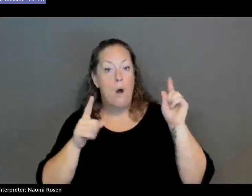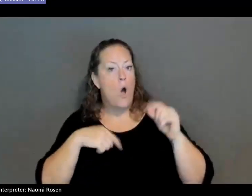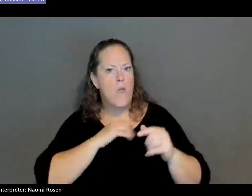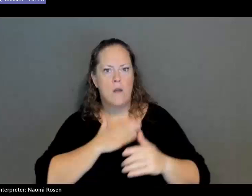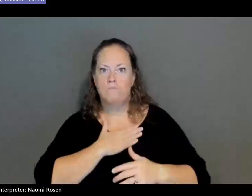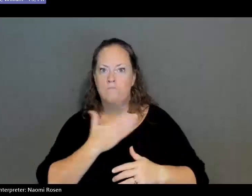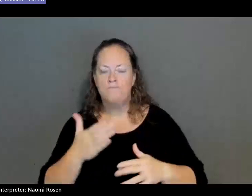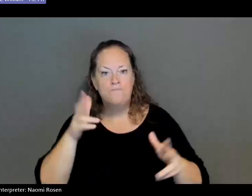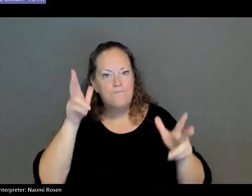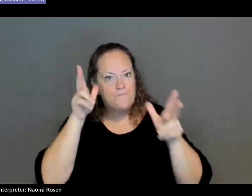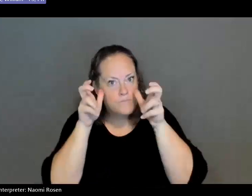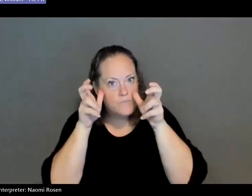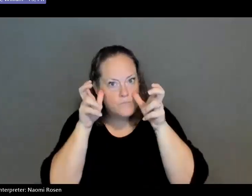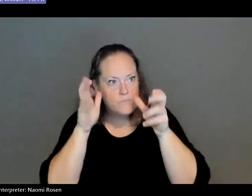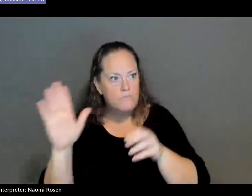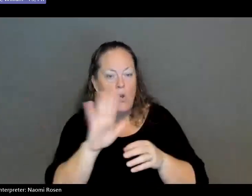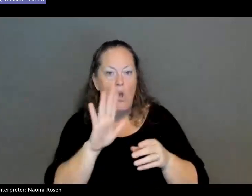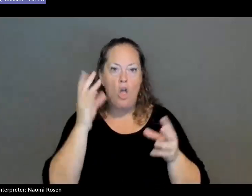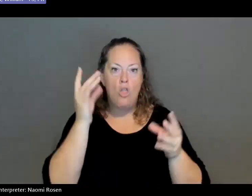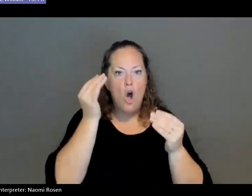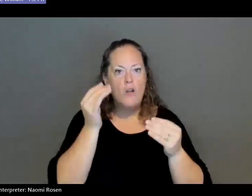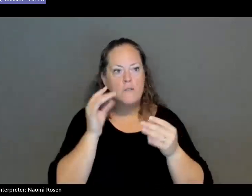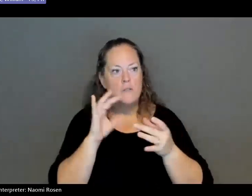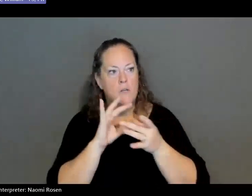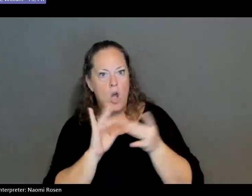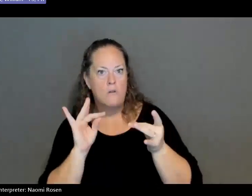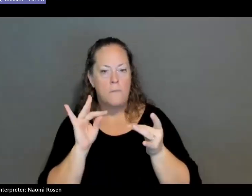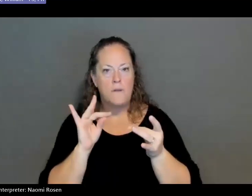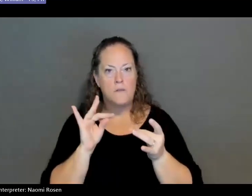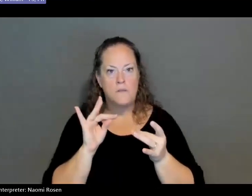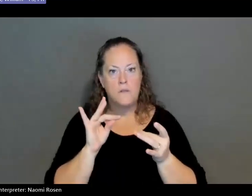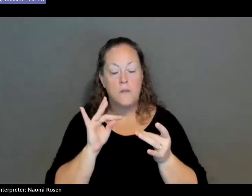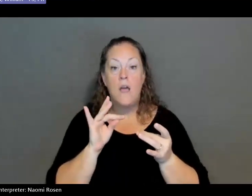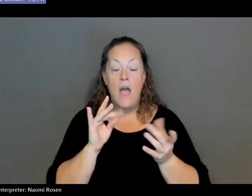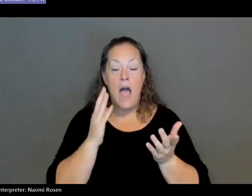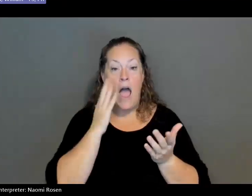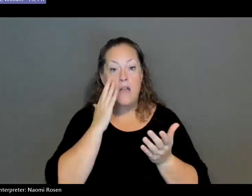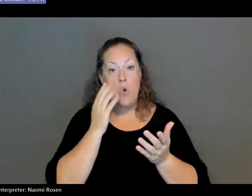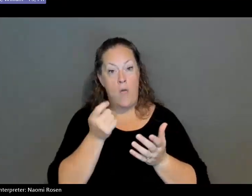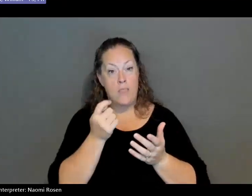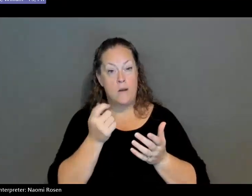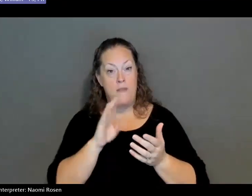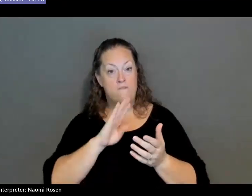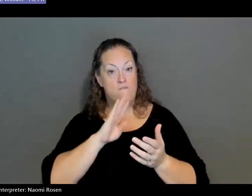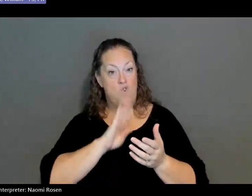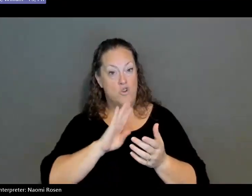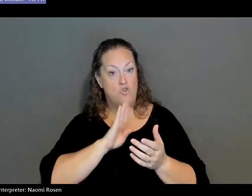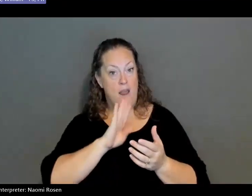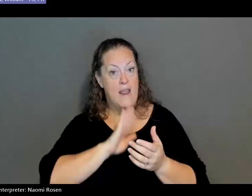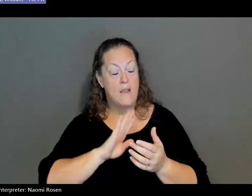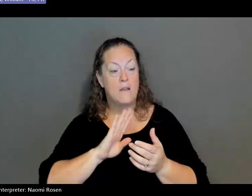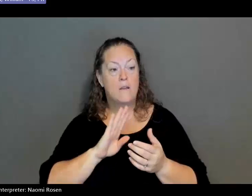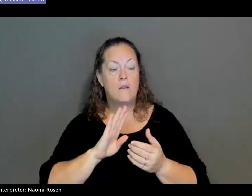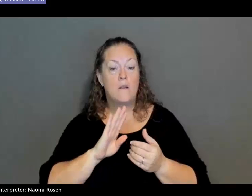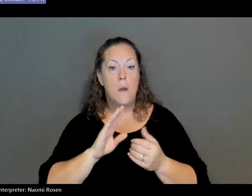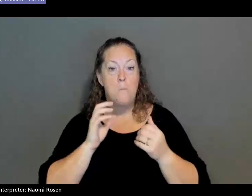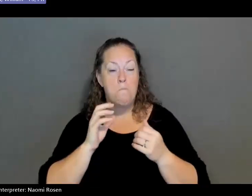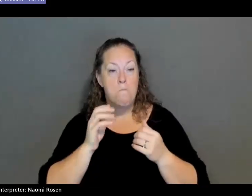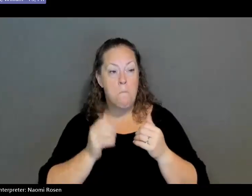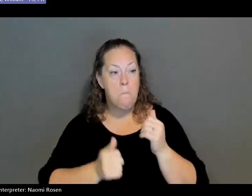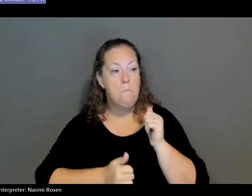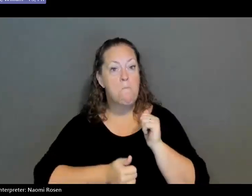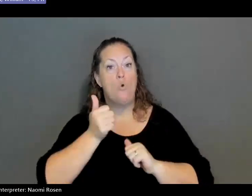questions on this. It came a little bit out of a frustration that all of the